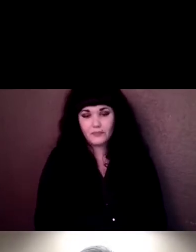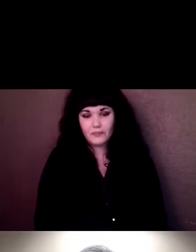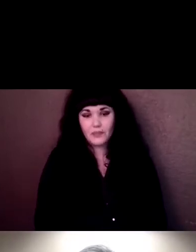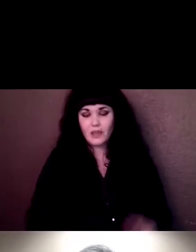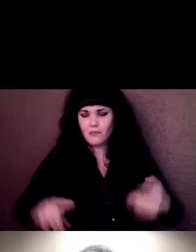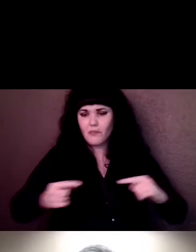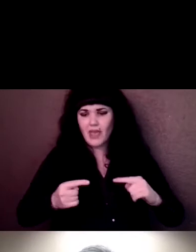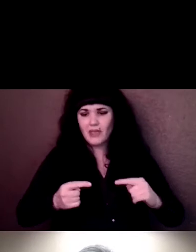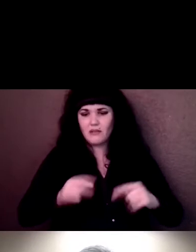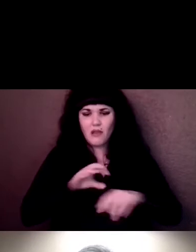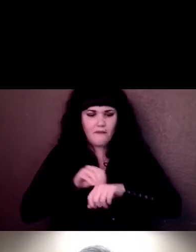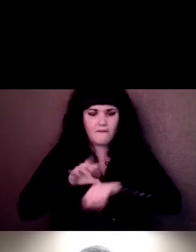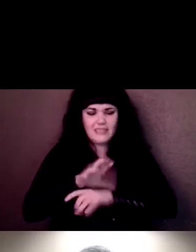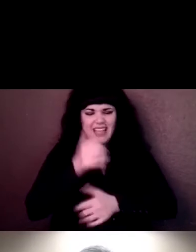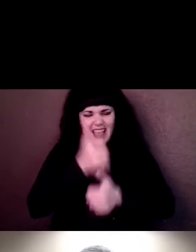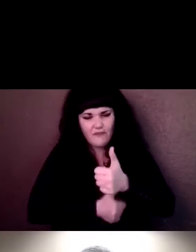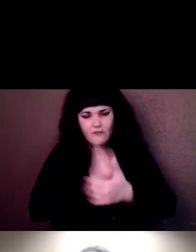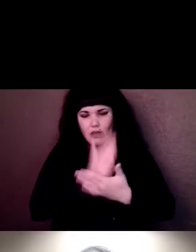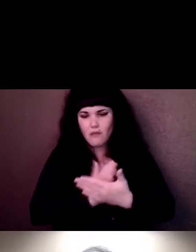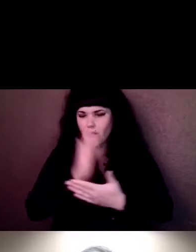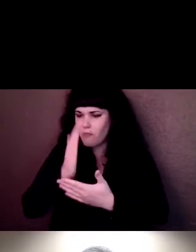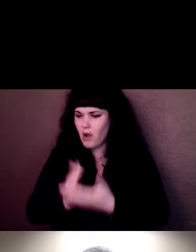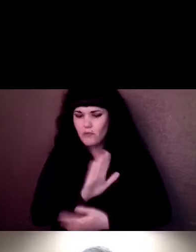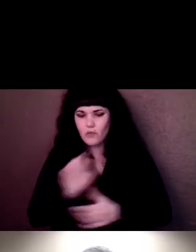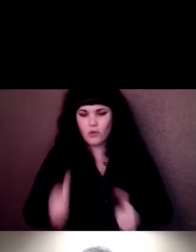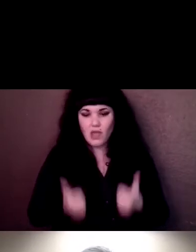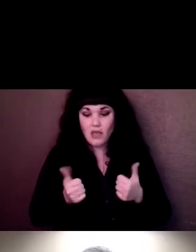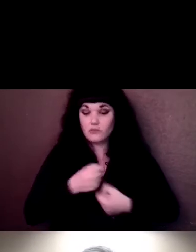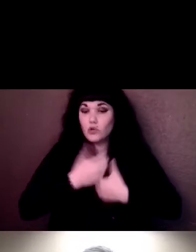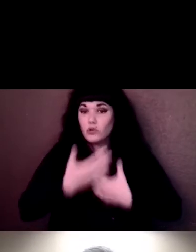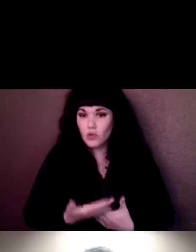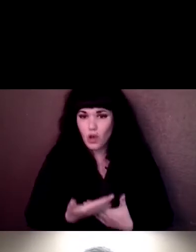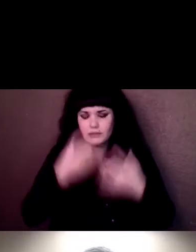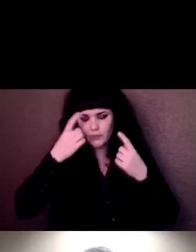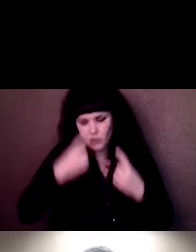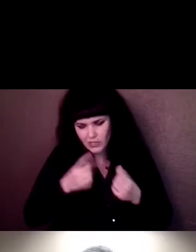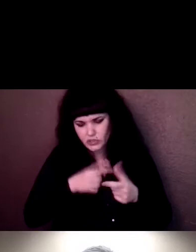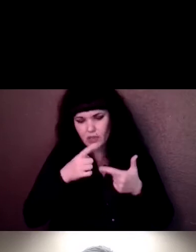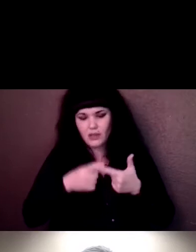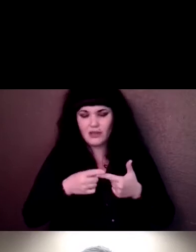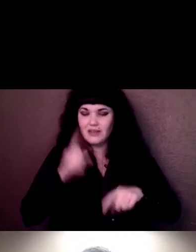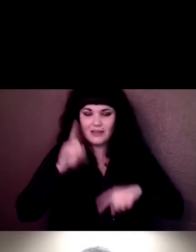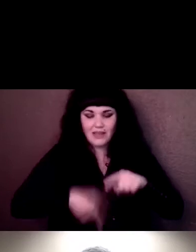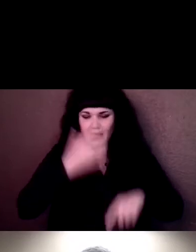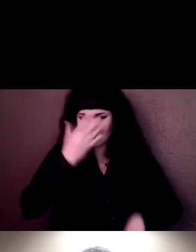aspect of your life. It can cause depression, loss of sleep, loss of earning